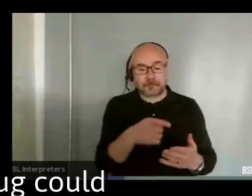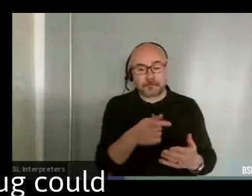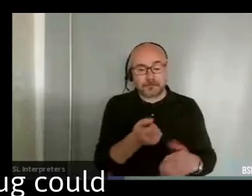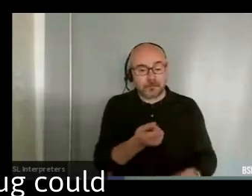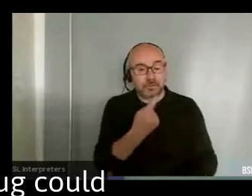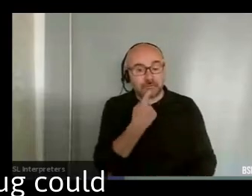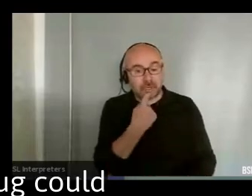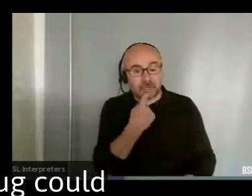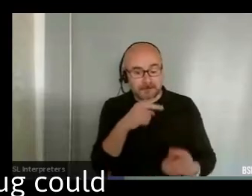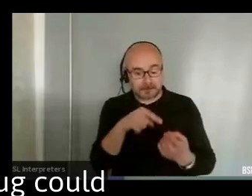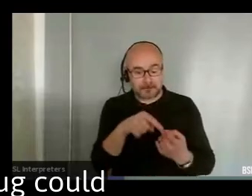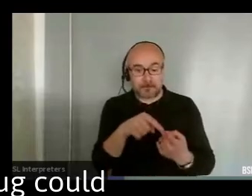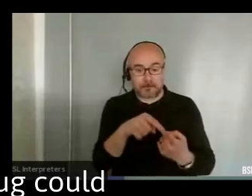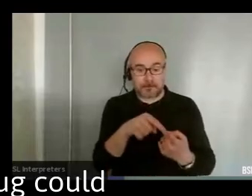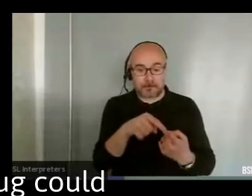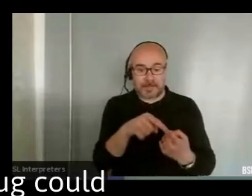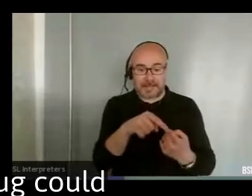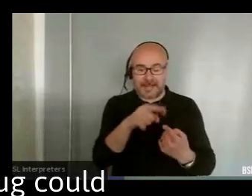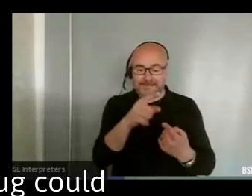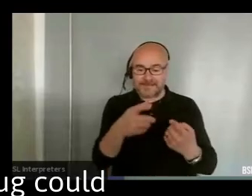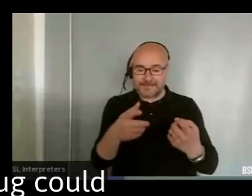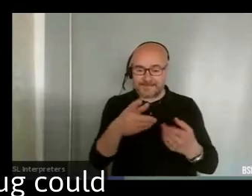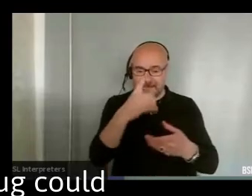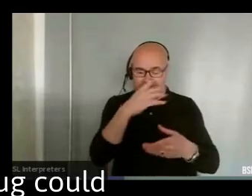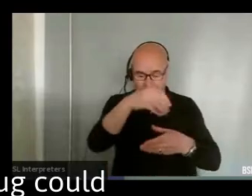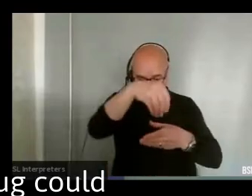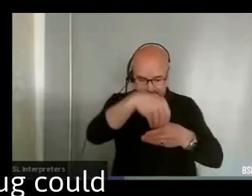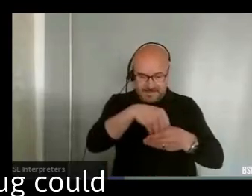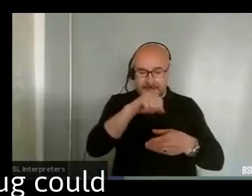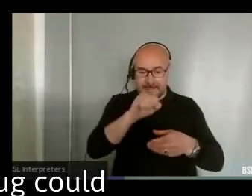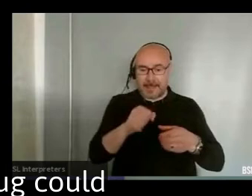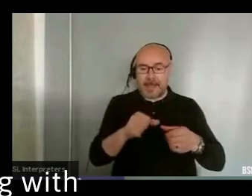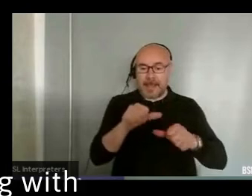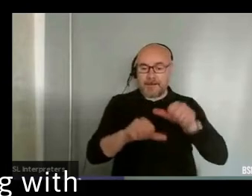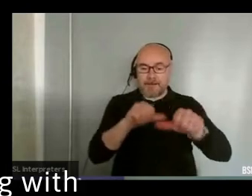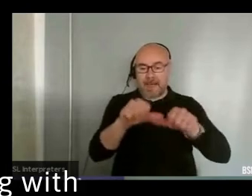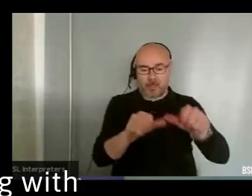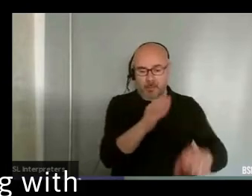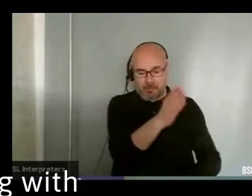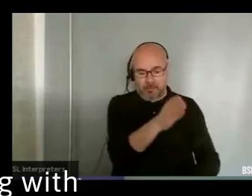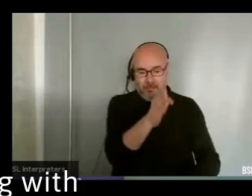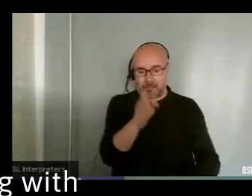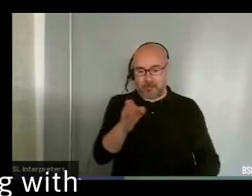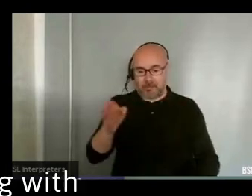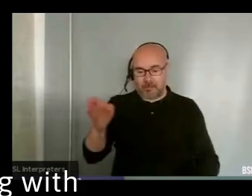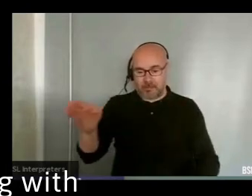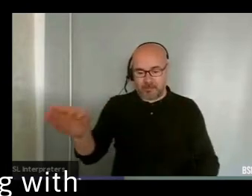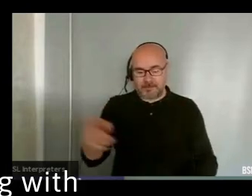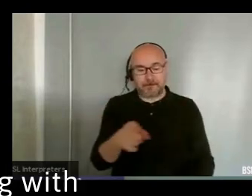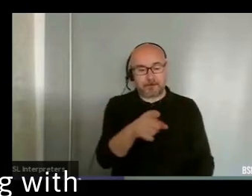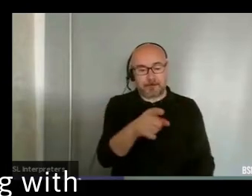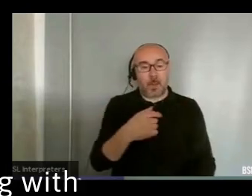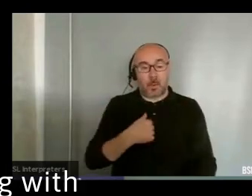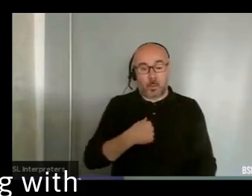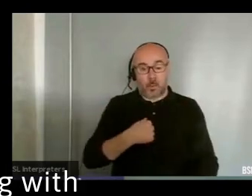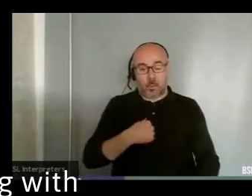system where that drug could be utilised fits in with this pathway perfectly. So we're looking to start engaging